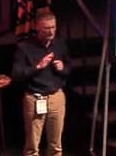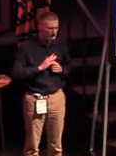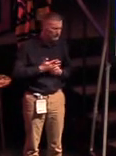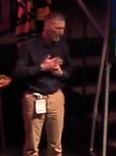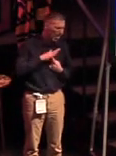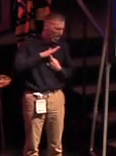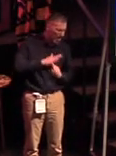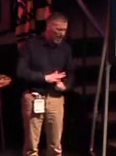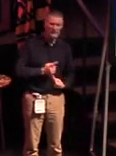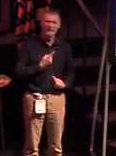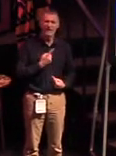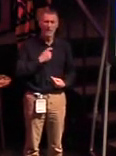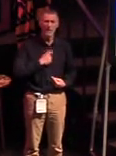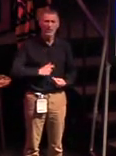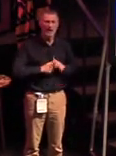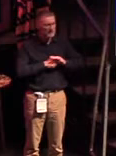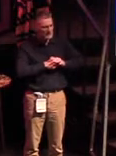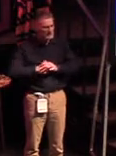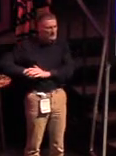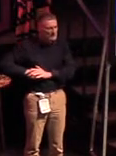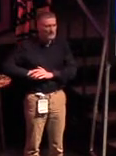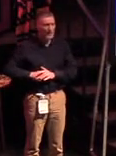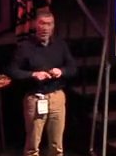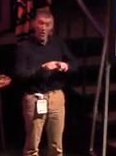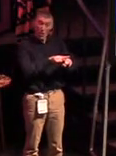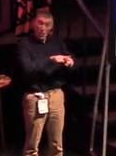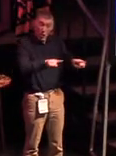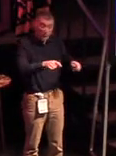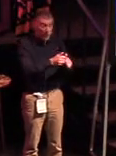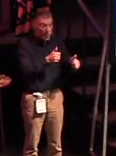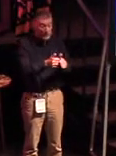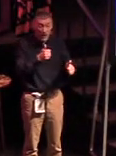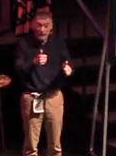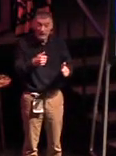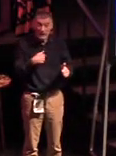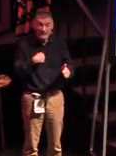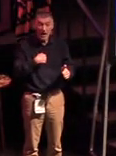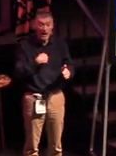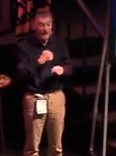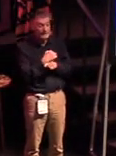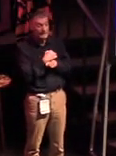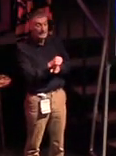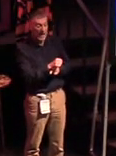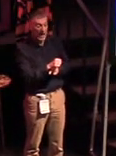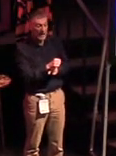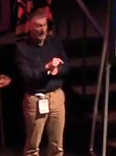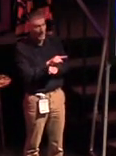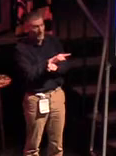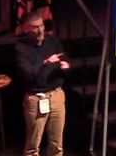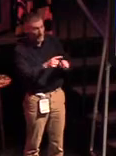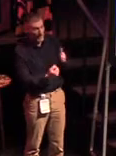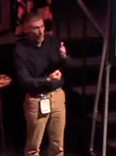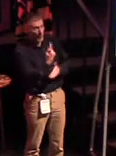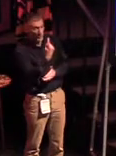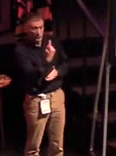the organizations I was working for. I was denying them the innovation and richness that comes with having different types of